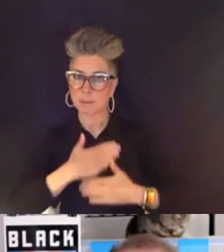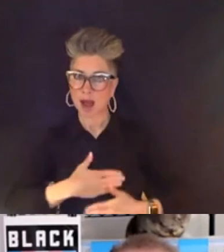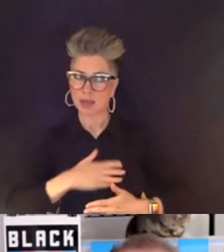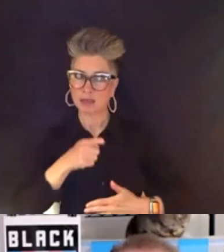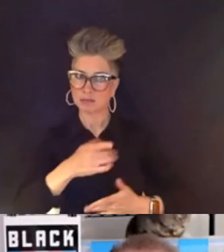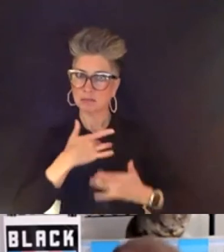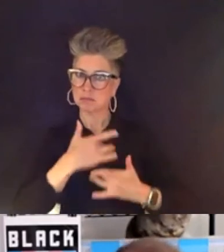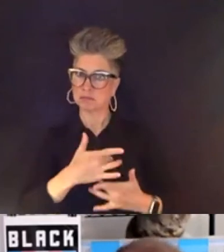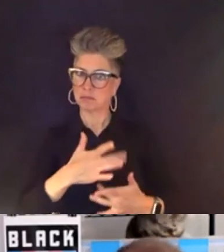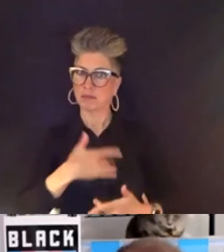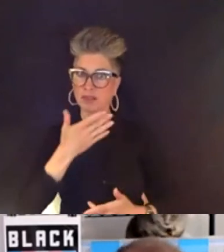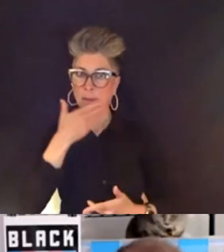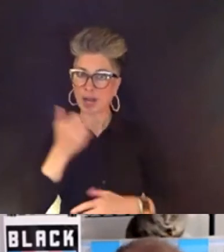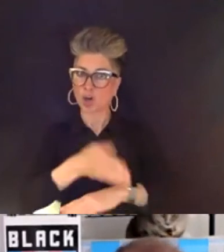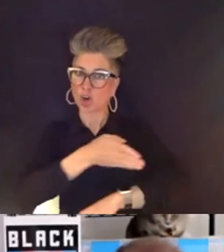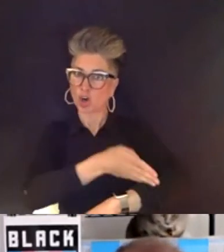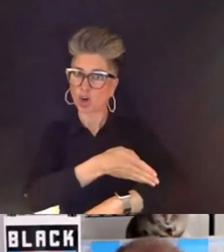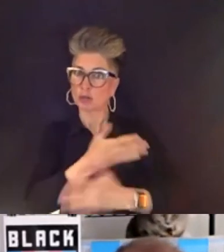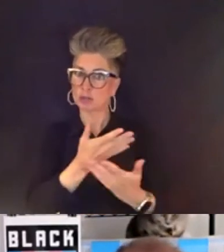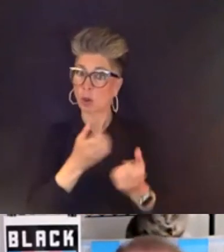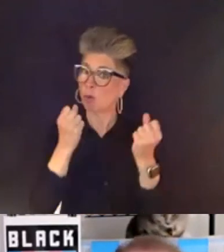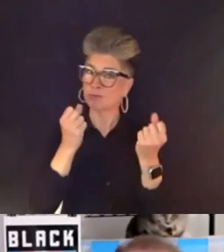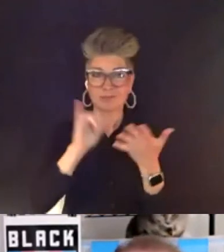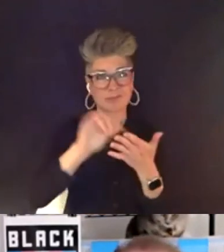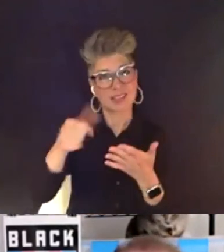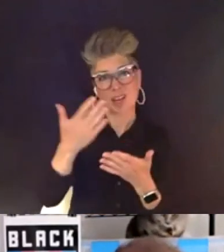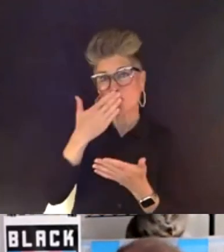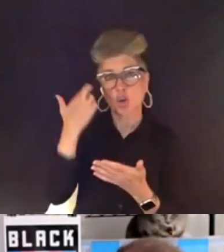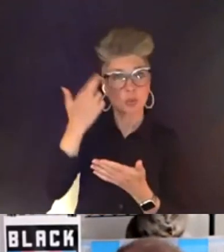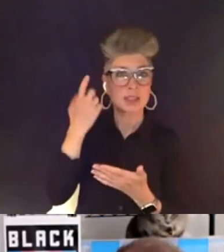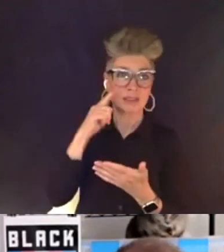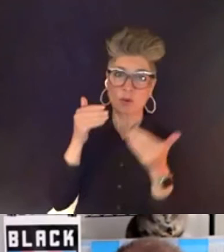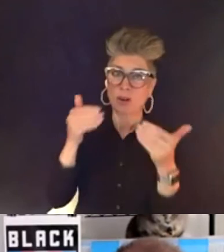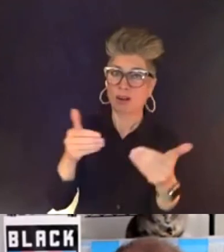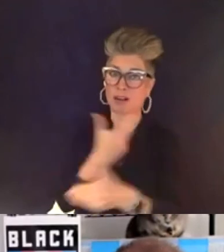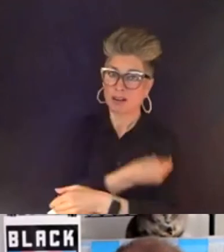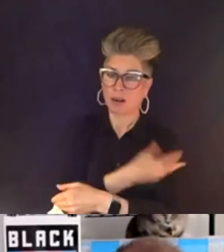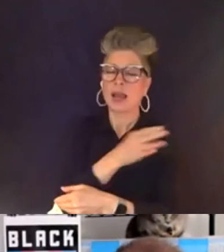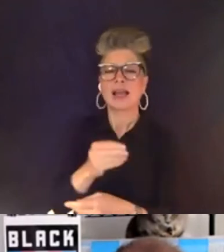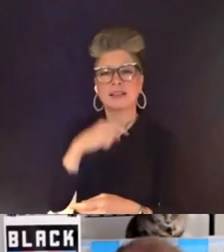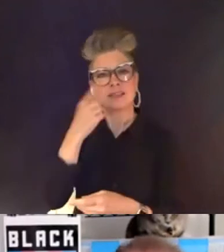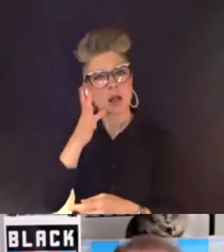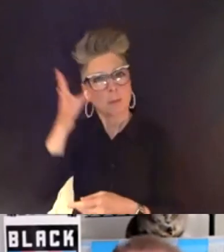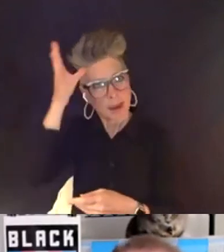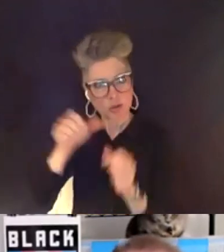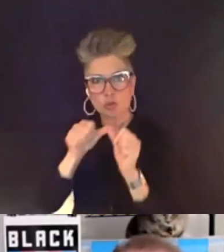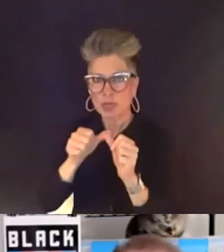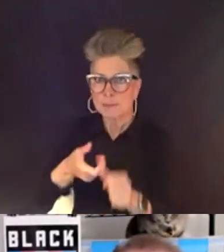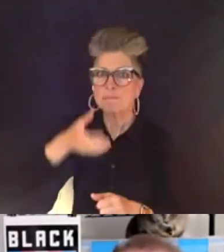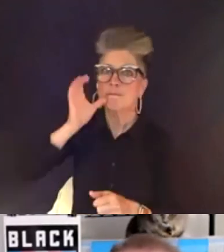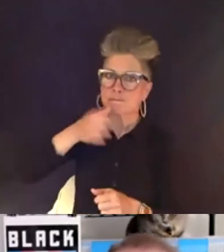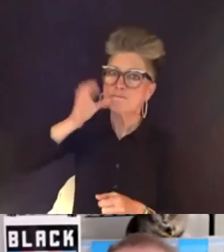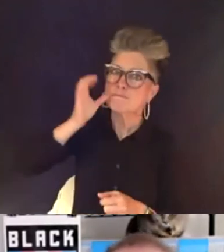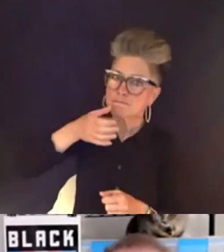there's a lot of good reasons to get vaccinated. And just please tell your parents to keep up their hydration and rest